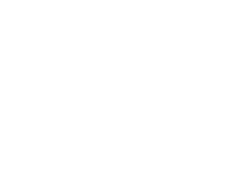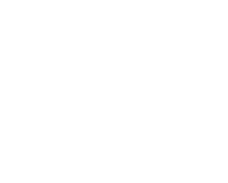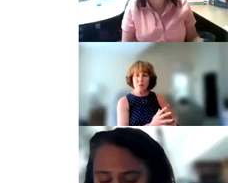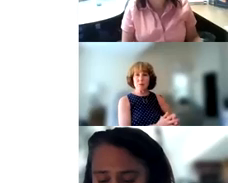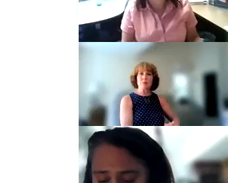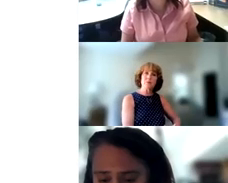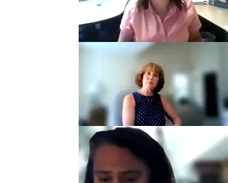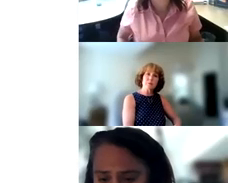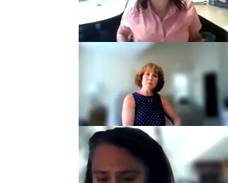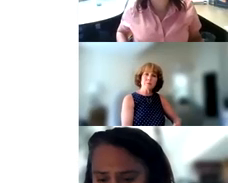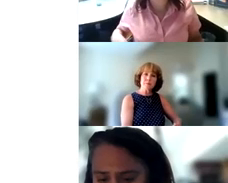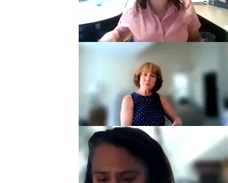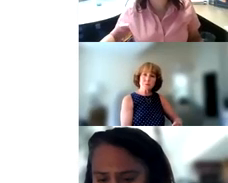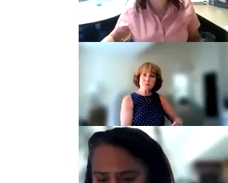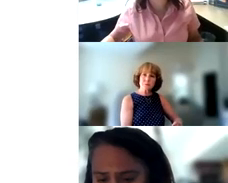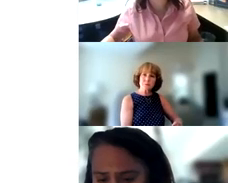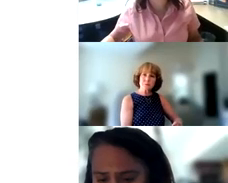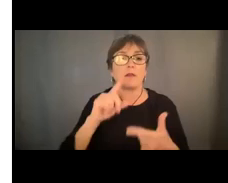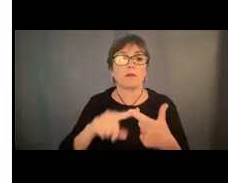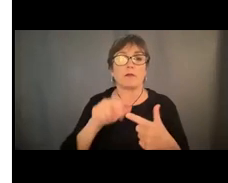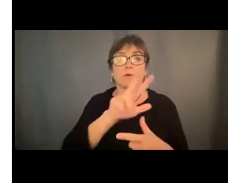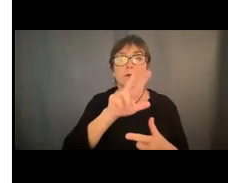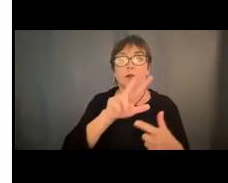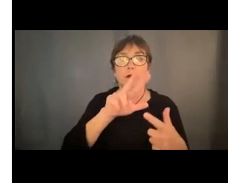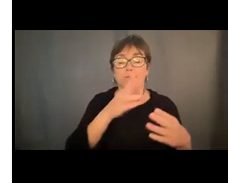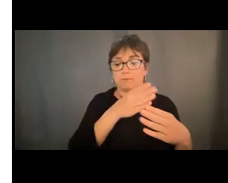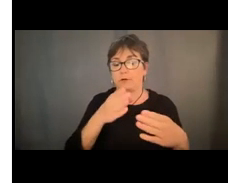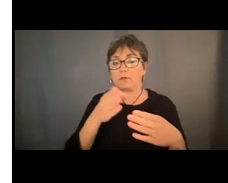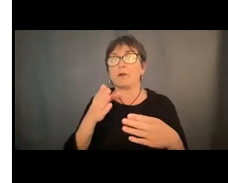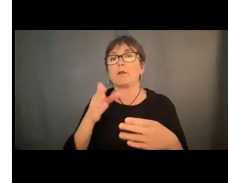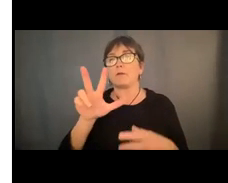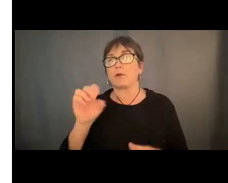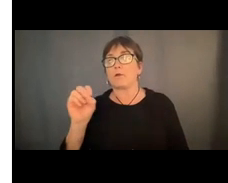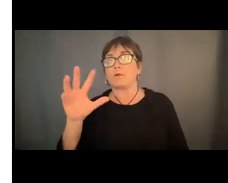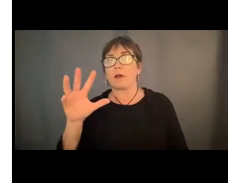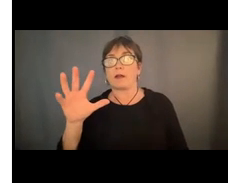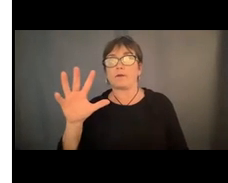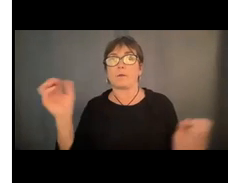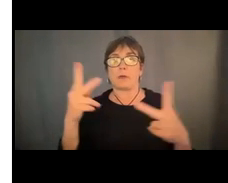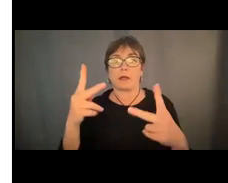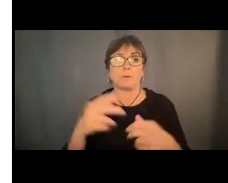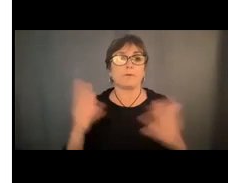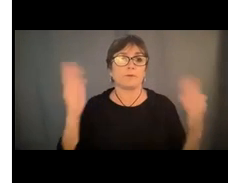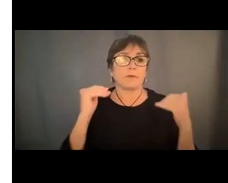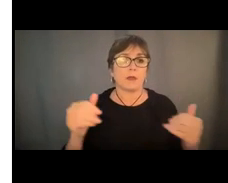3 to 3:05. And then we will have Everett Dabler. He's going to present the review,